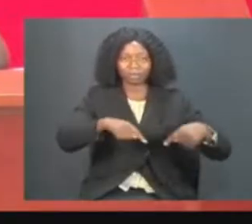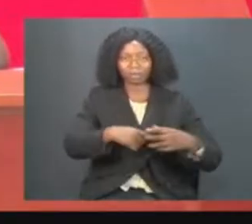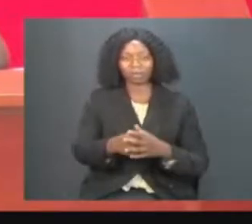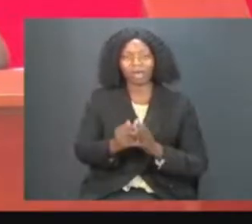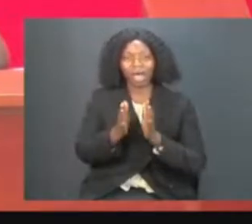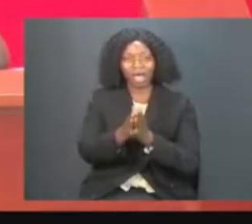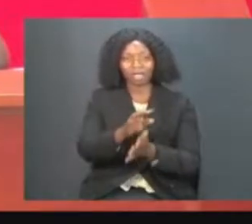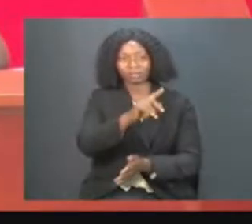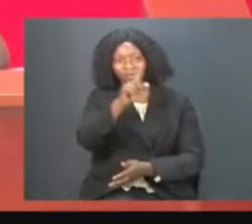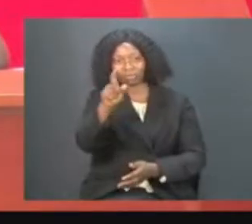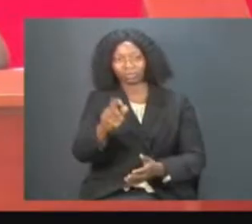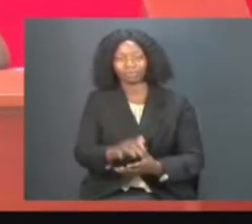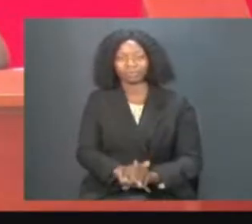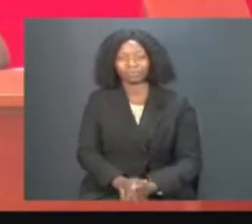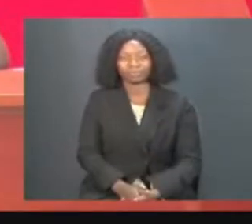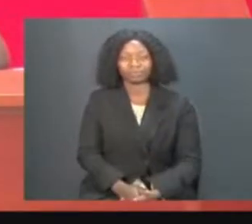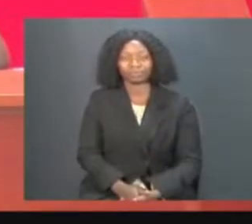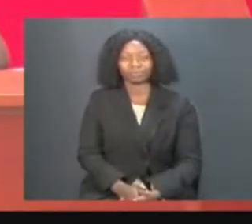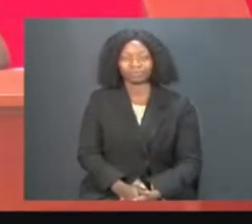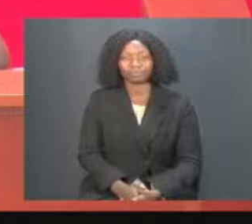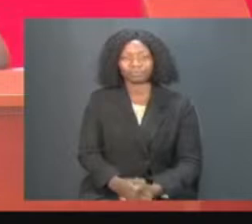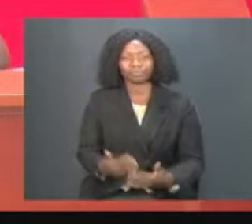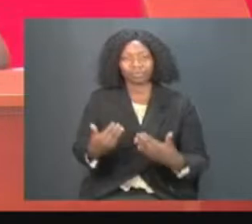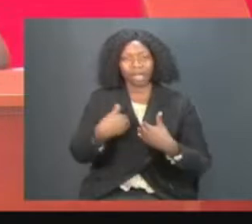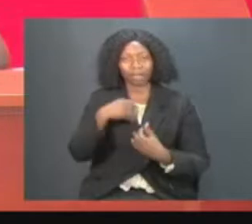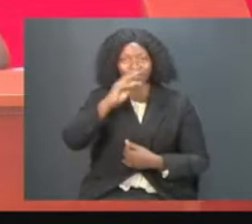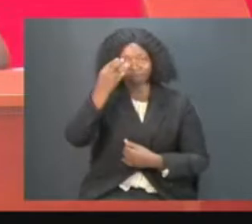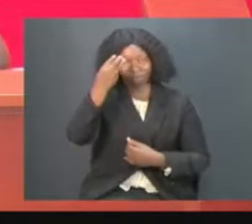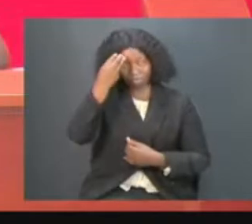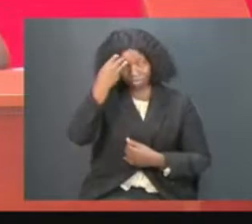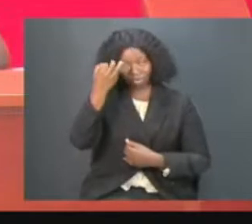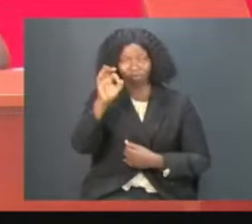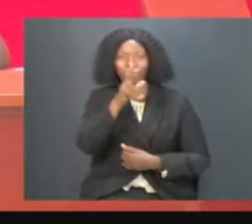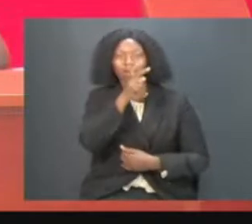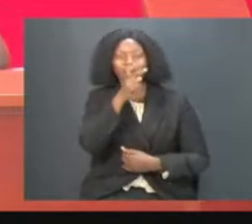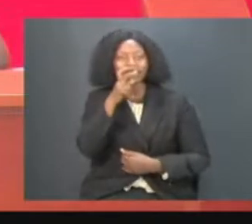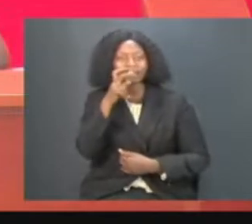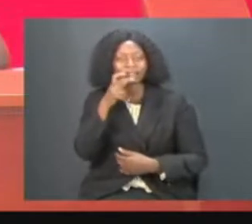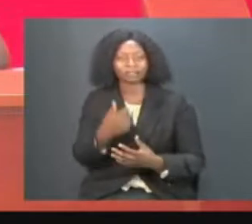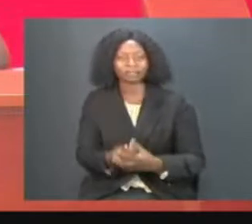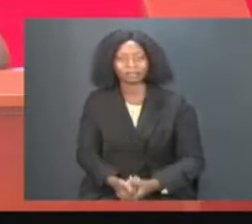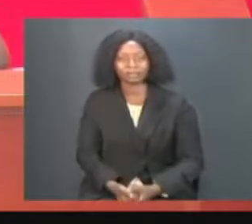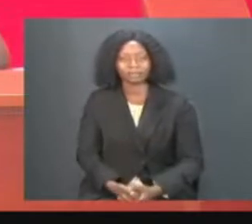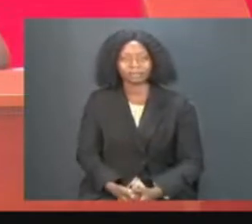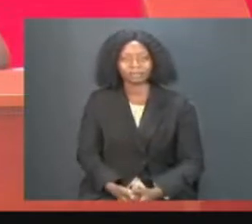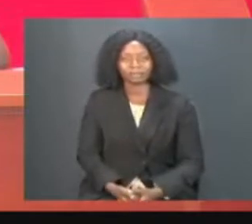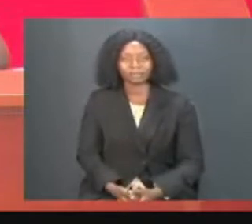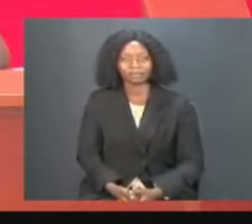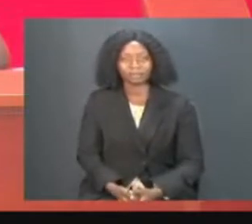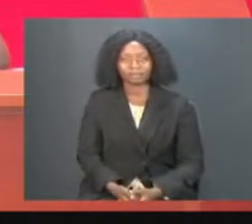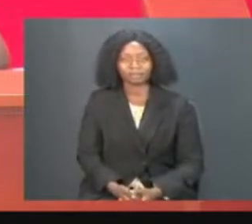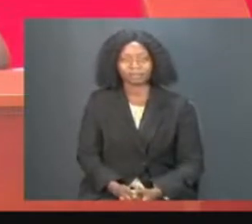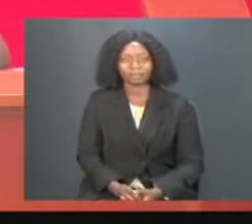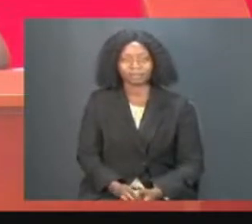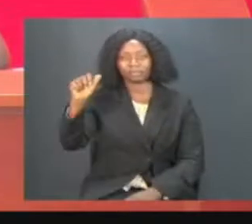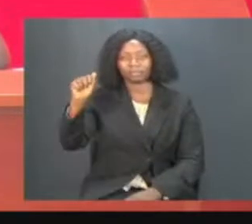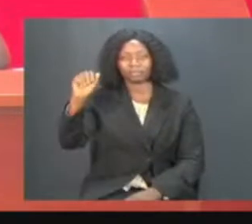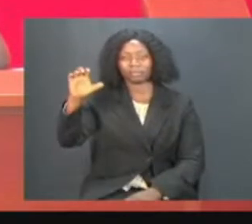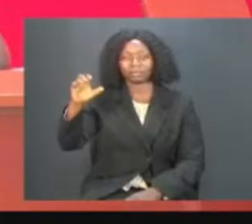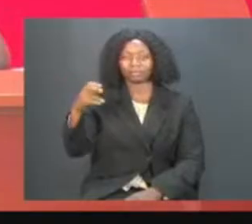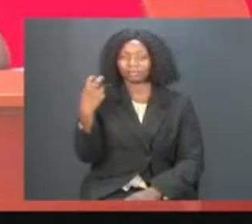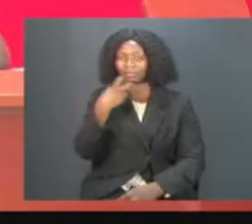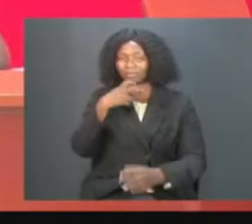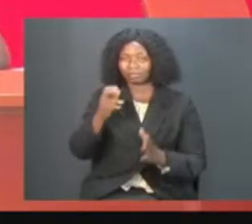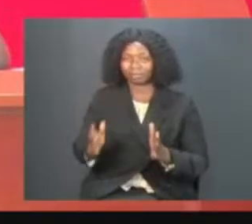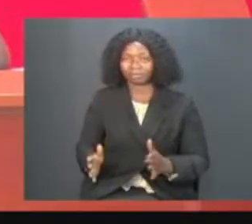question. We have Ministry of Agri. Well, very well. I'm asked not to ask the question.